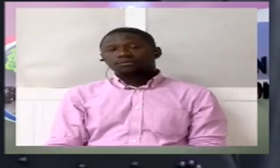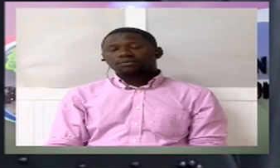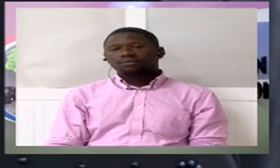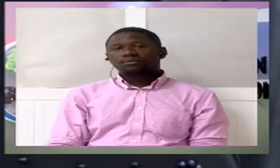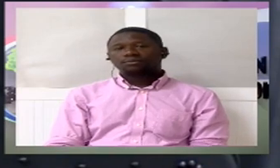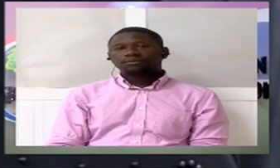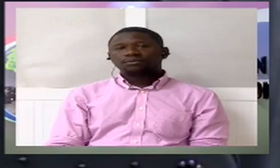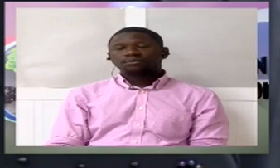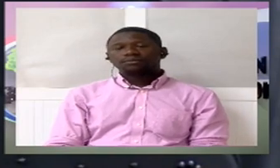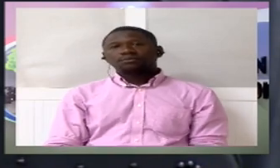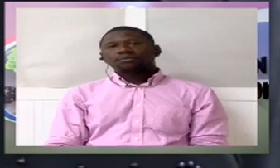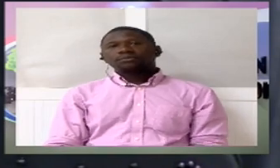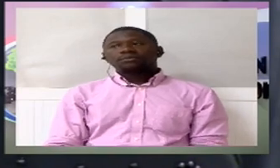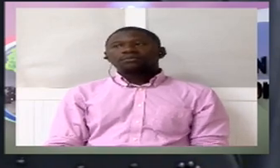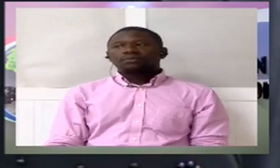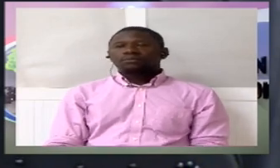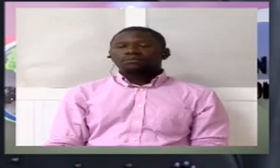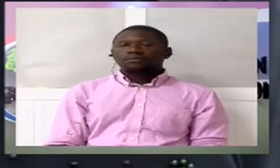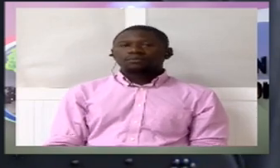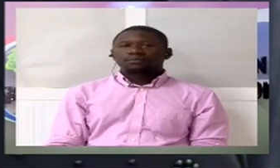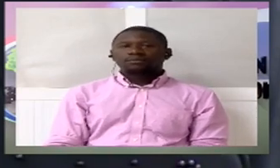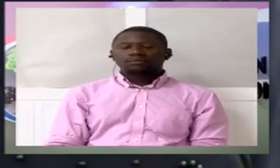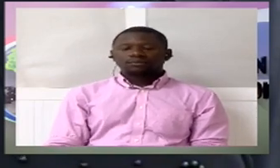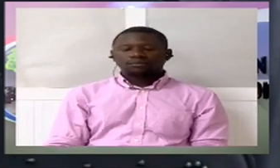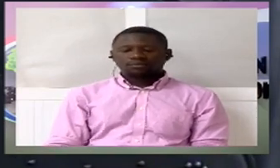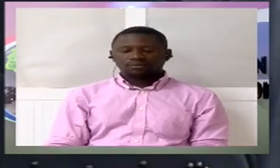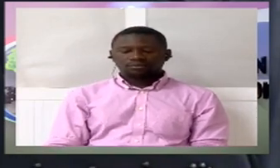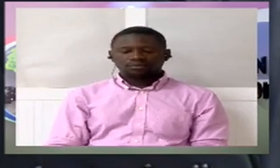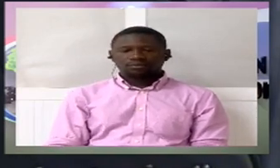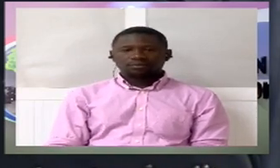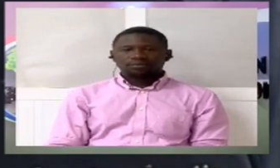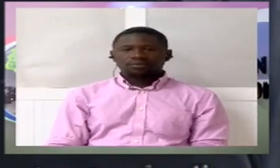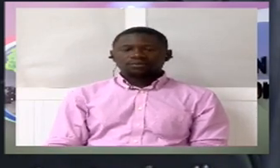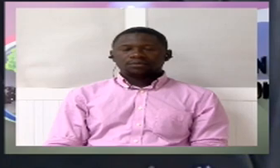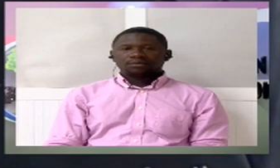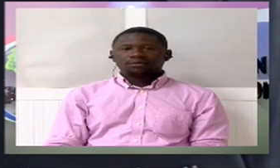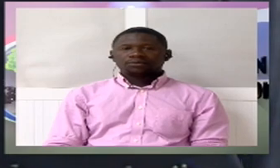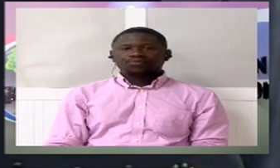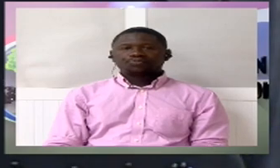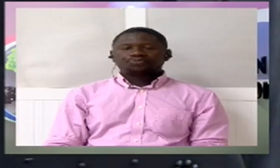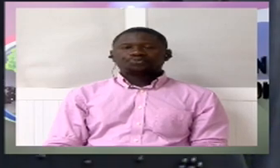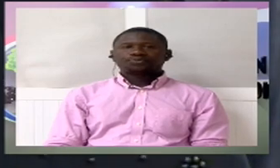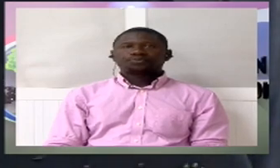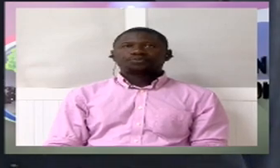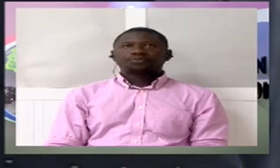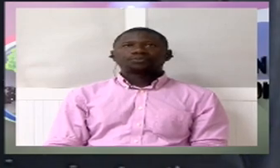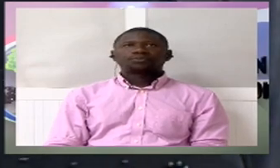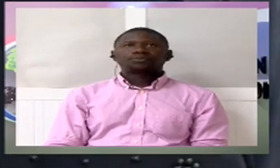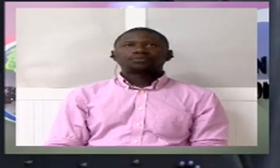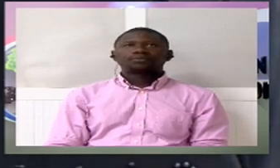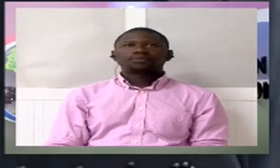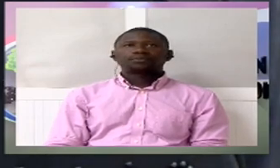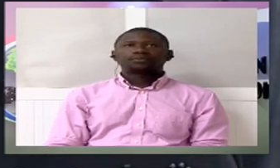watu amunta abe mansakunda doko la tu moment civil servant wato fana yatale abala jula ya tamandi